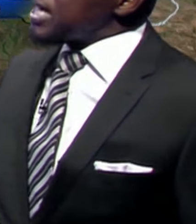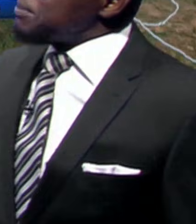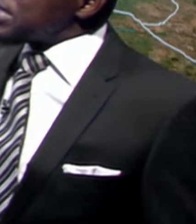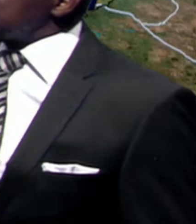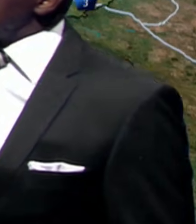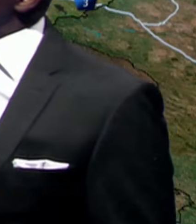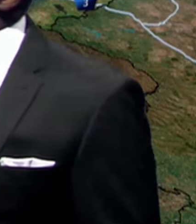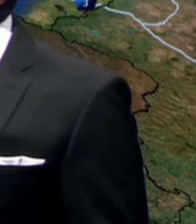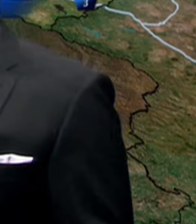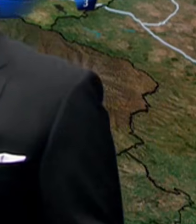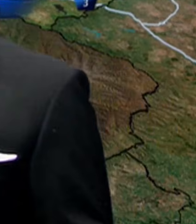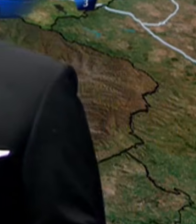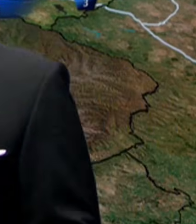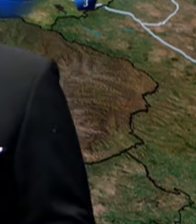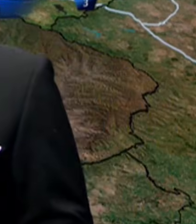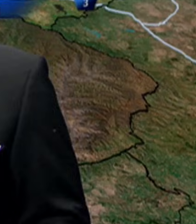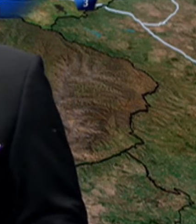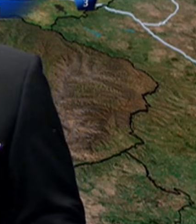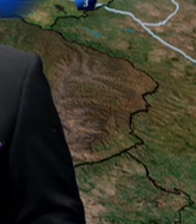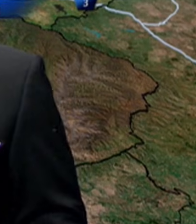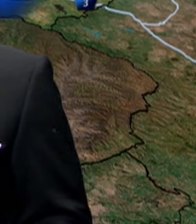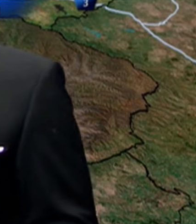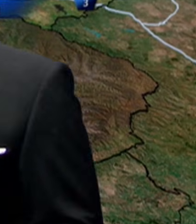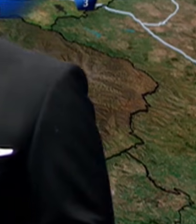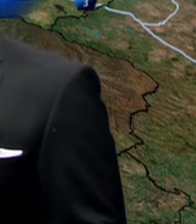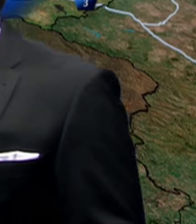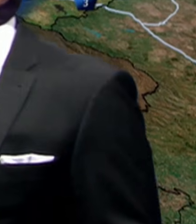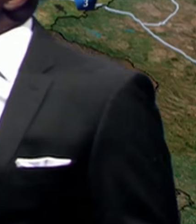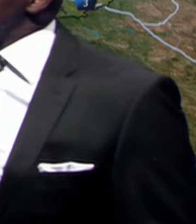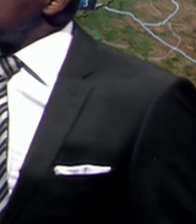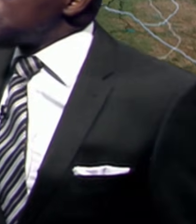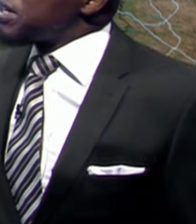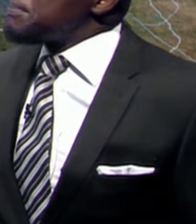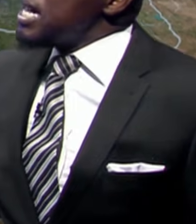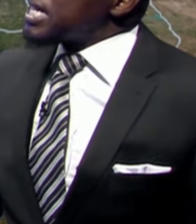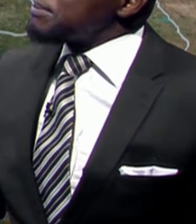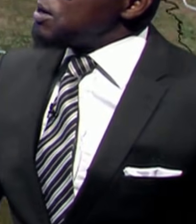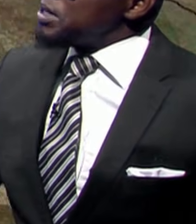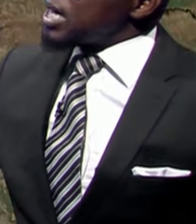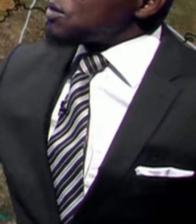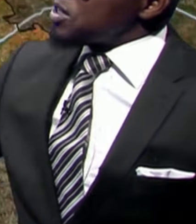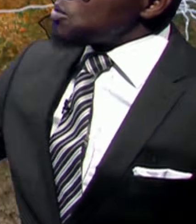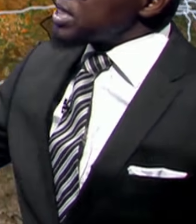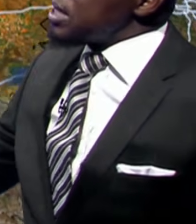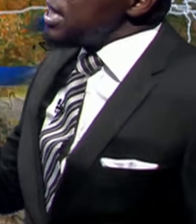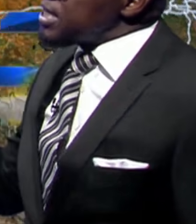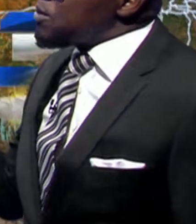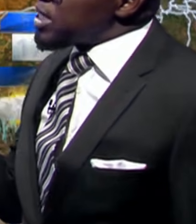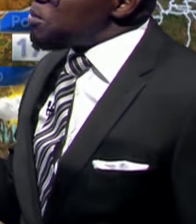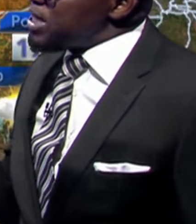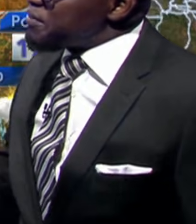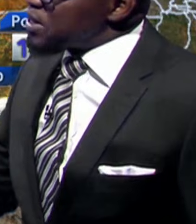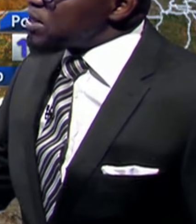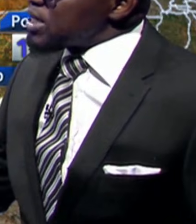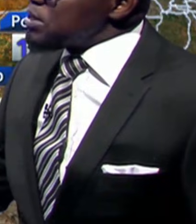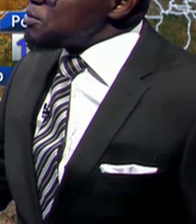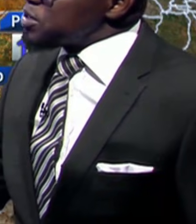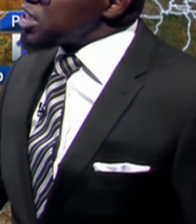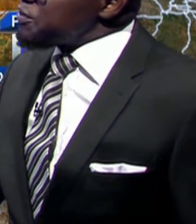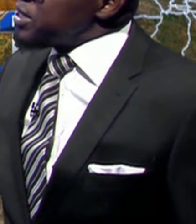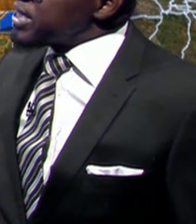le teng ka dipula tsena tse matla Bloemfontein di khati di rita fela ho mashome a mabedi a mtse e mehlana ka ofela re shebile hona ka Northwest le teng o hlakomele fela